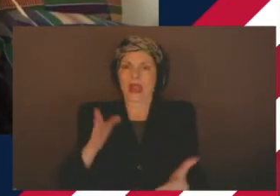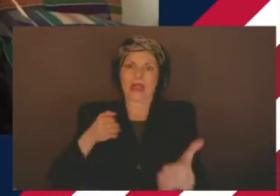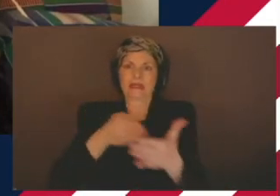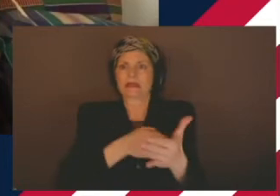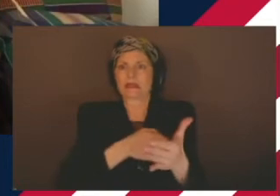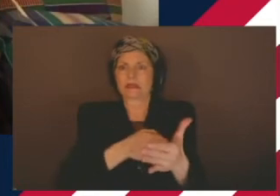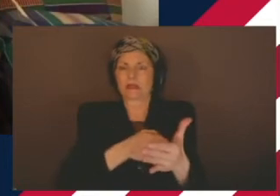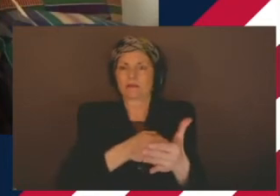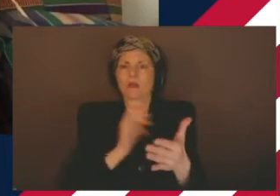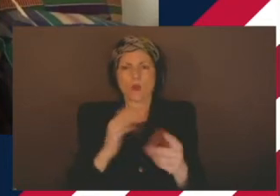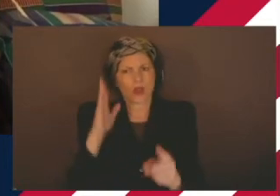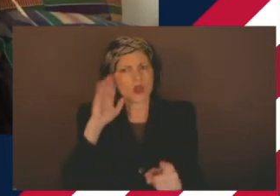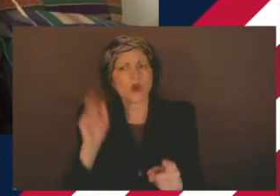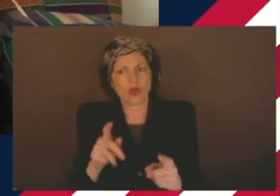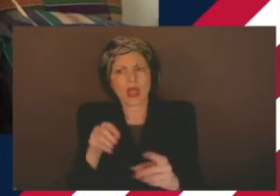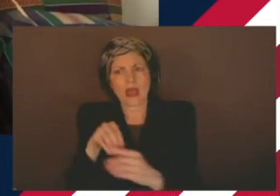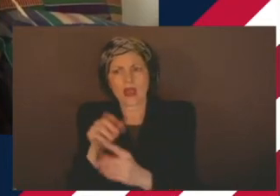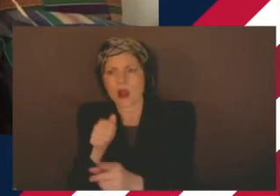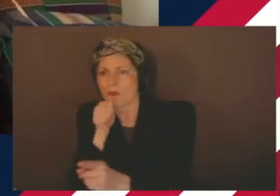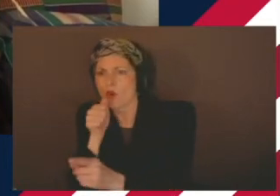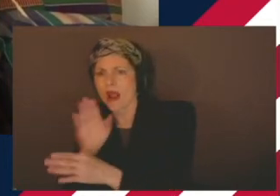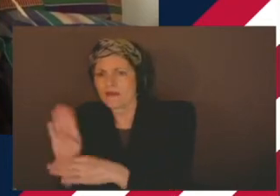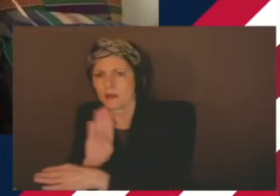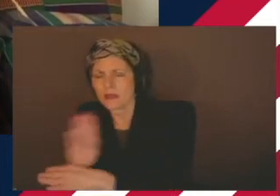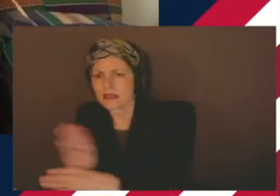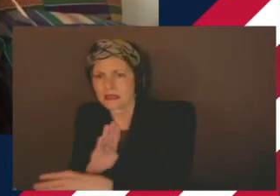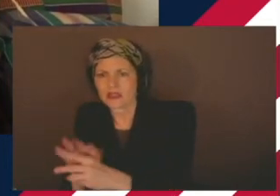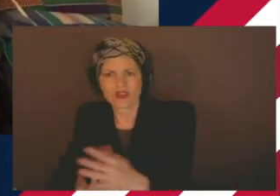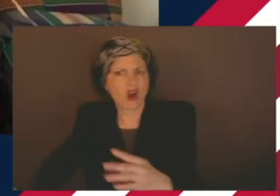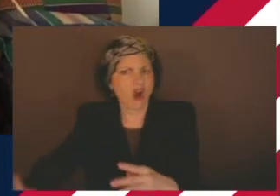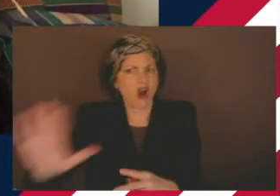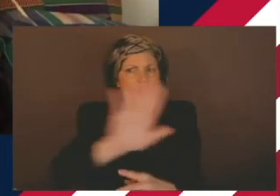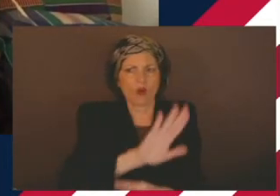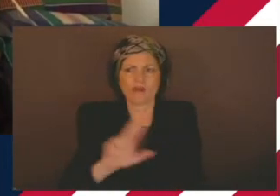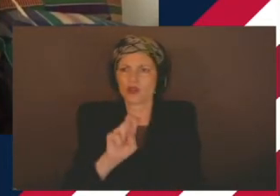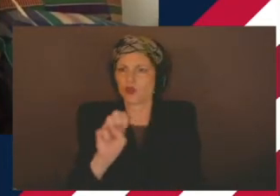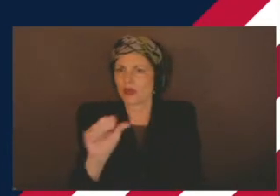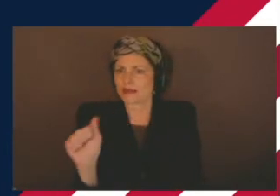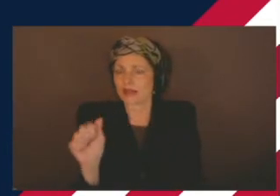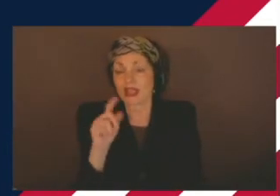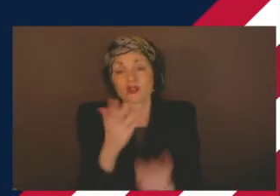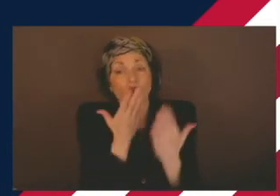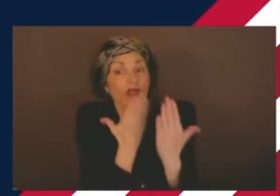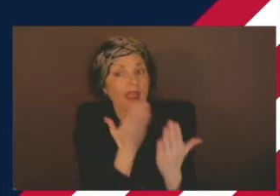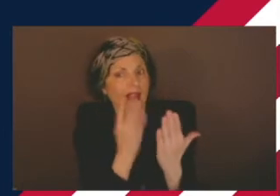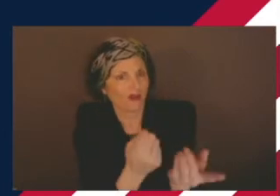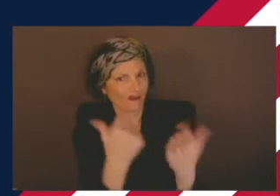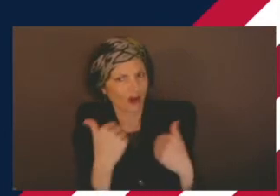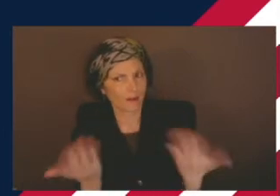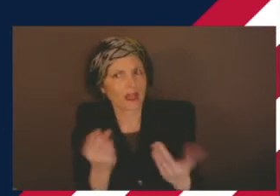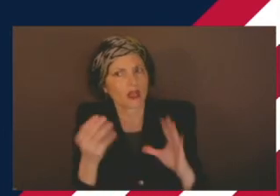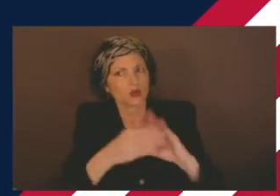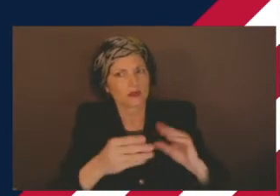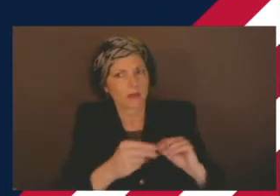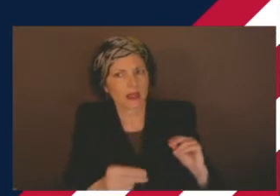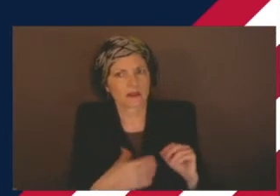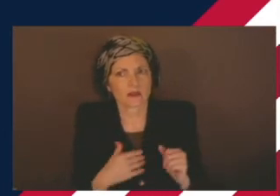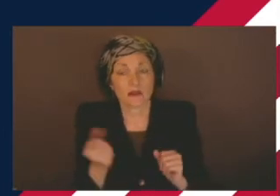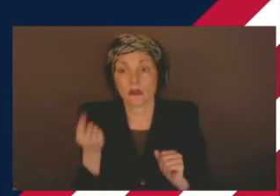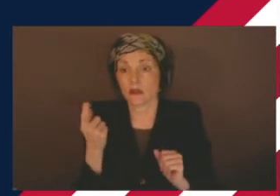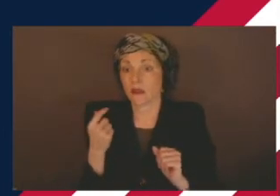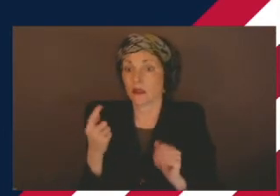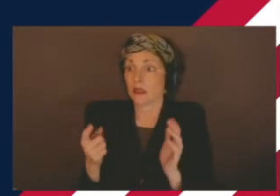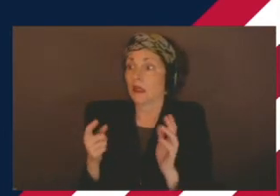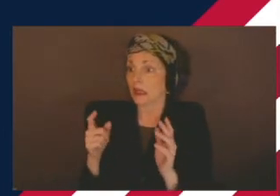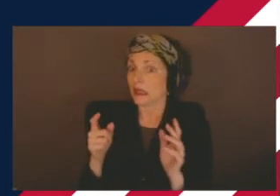private sector throughout the country. So thank you again very much for being here. Thank you. Well, even Democrats must confess and repent some. You can't blame